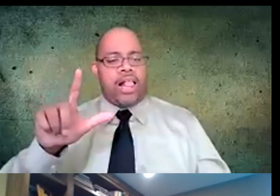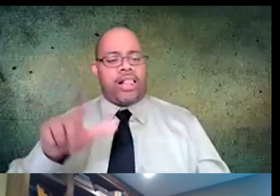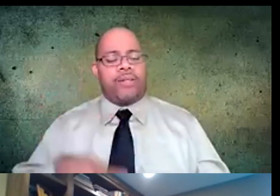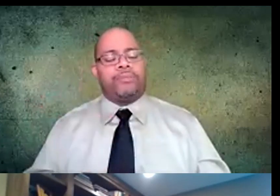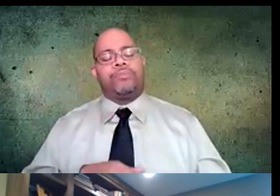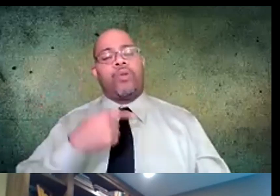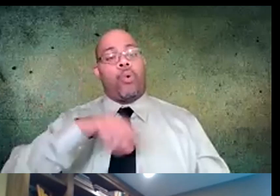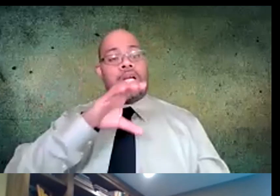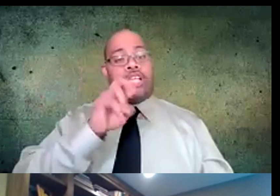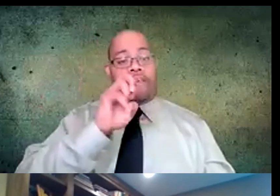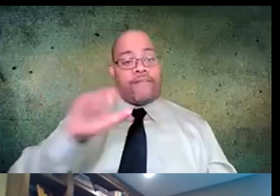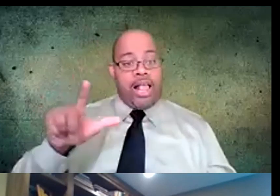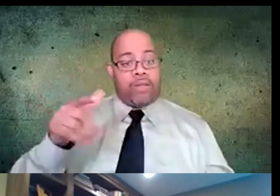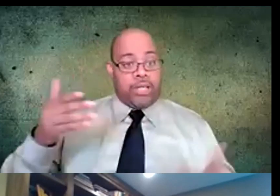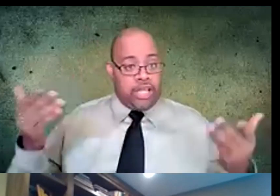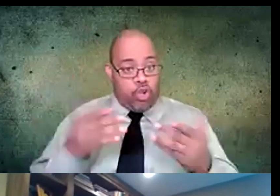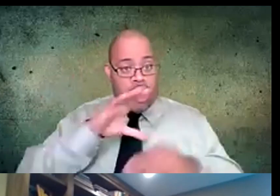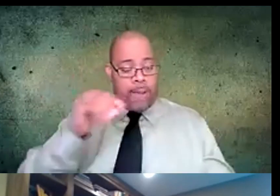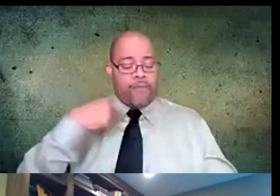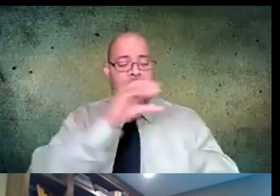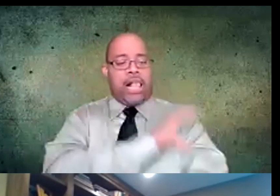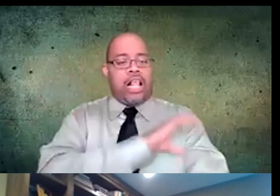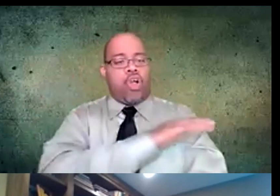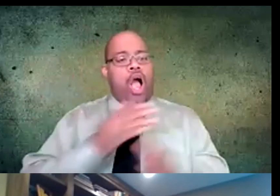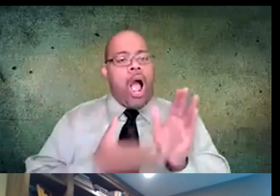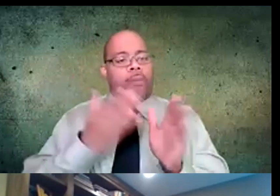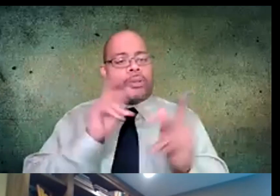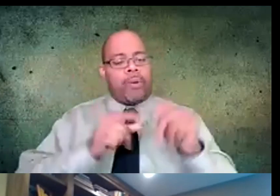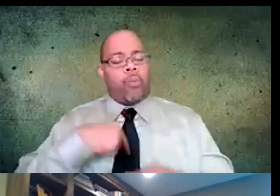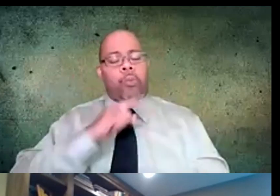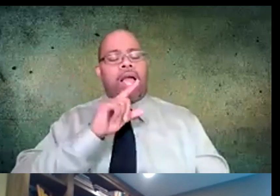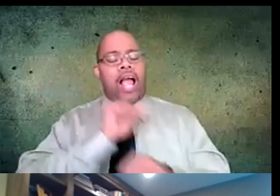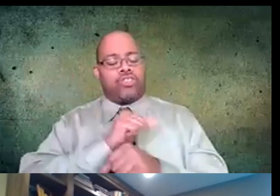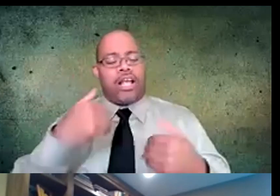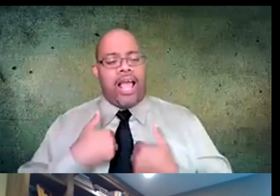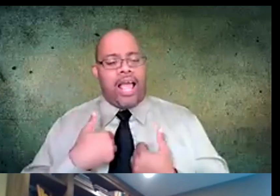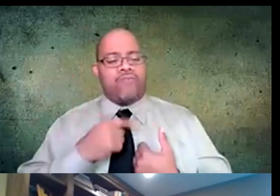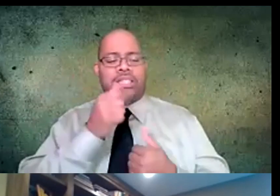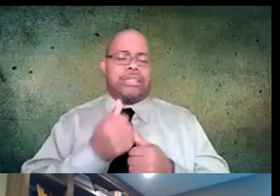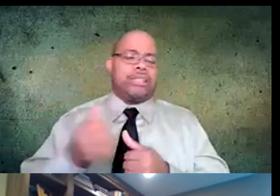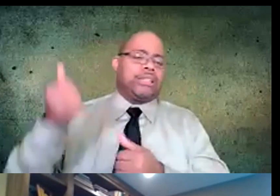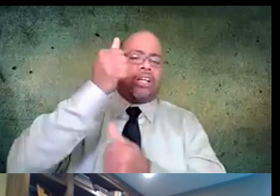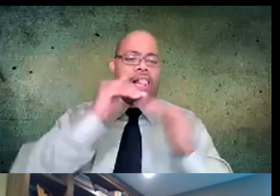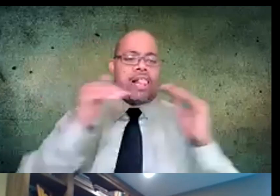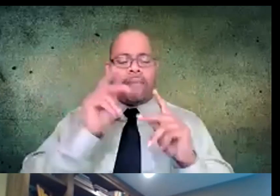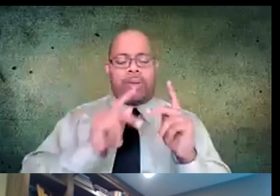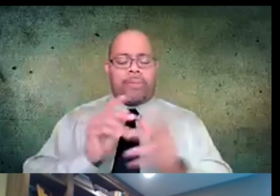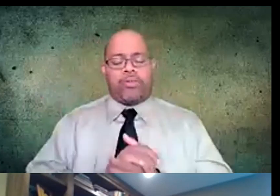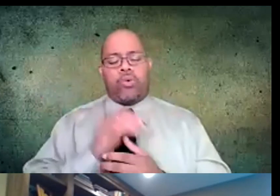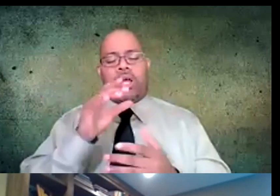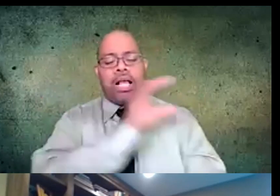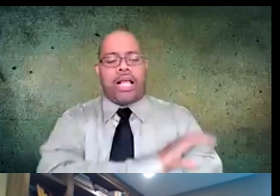we for the clinical operation people, we actually have some, you know, fairly senior level. We call them clinical program